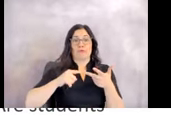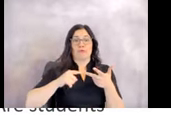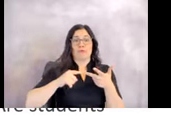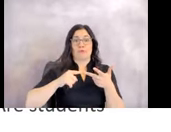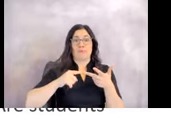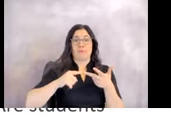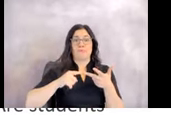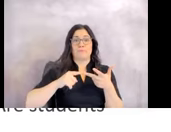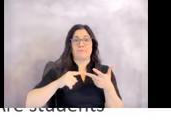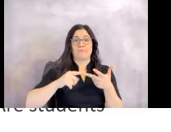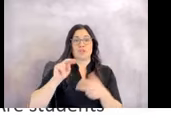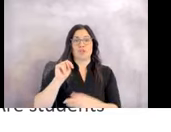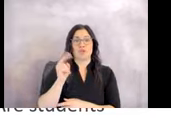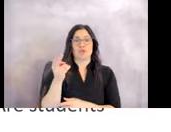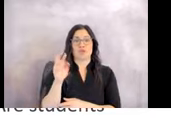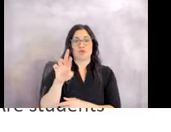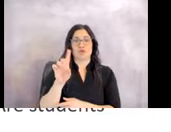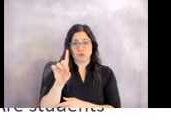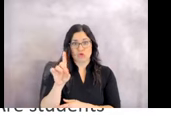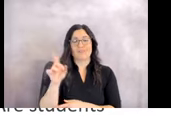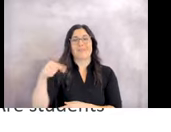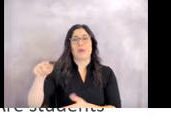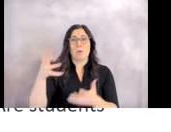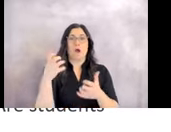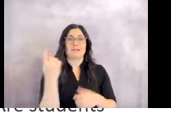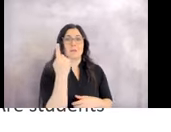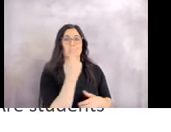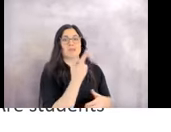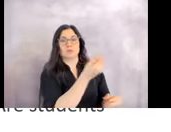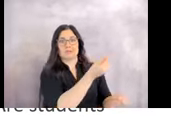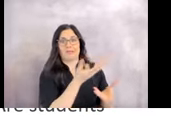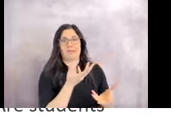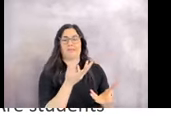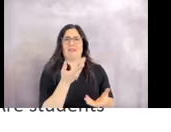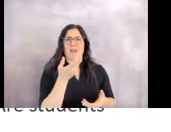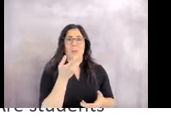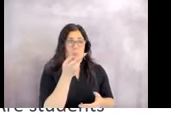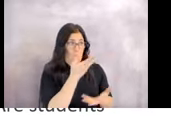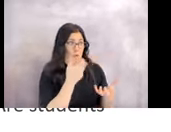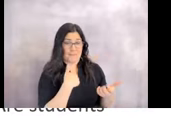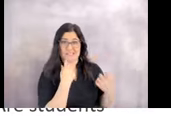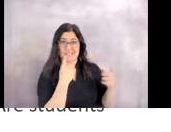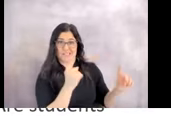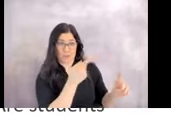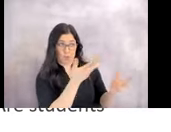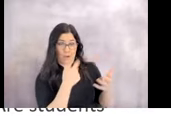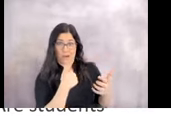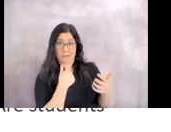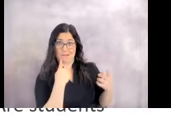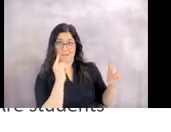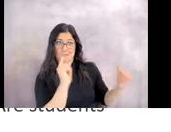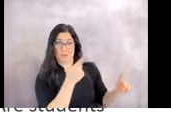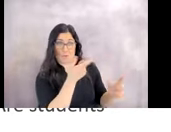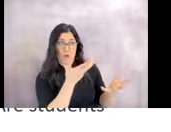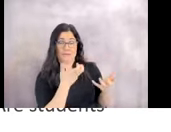that somebody wants them to succeed and helps them succeed. And nurtured is kind of a, man, I can hear some of my colleagues like, I'm